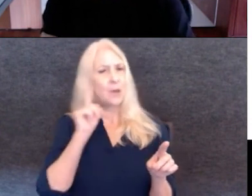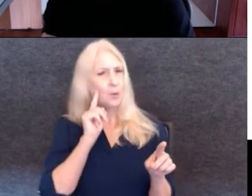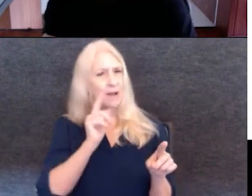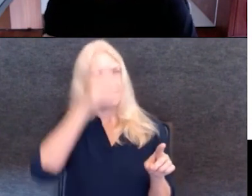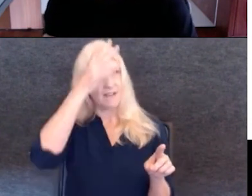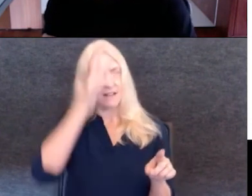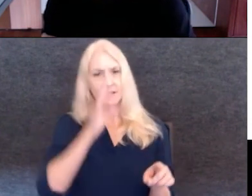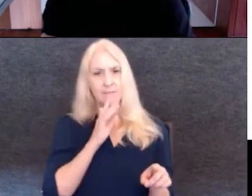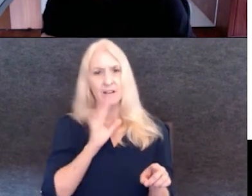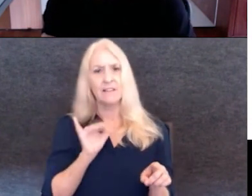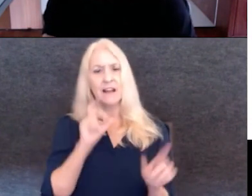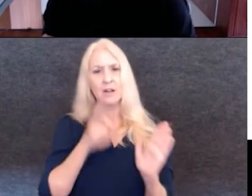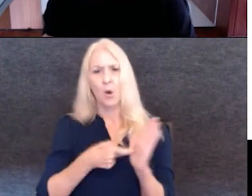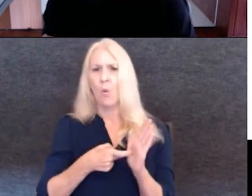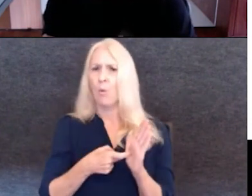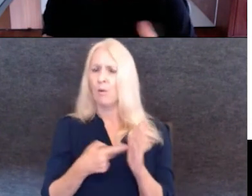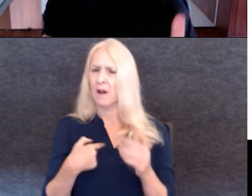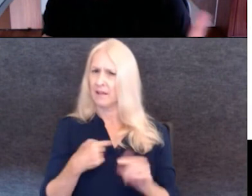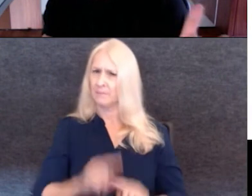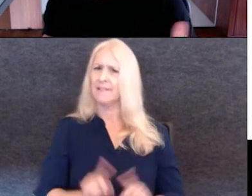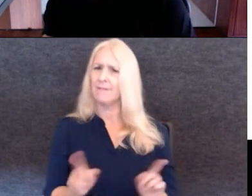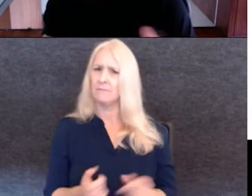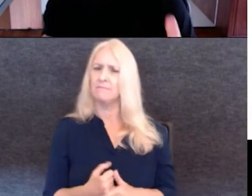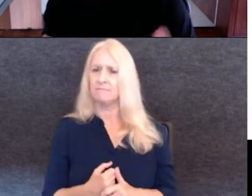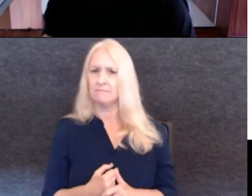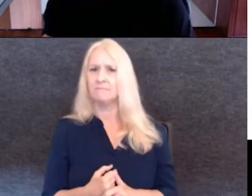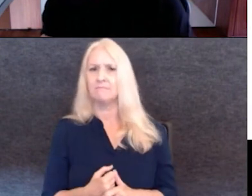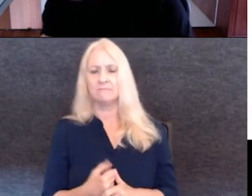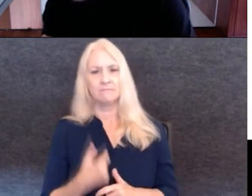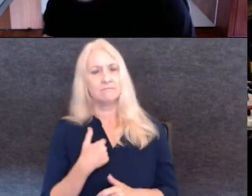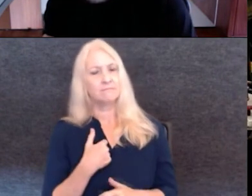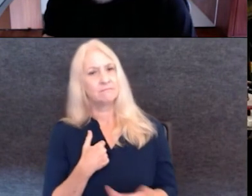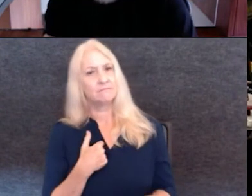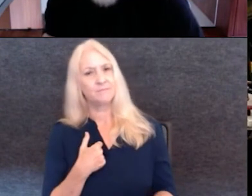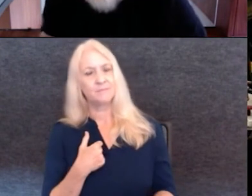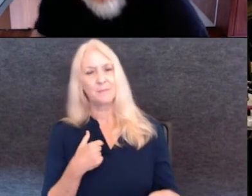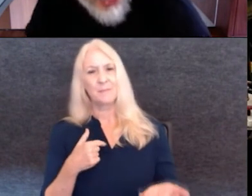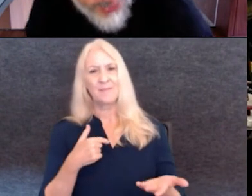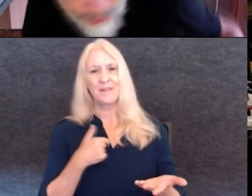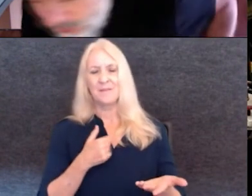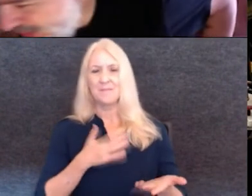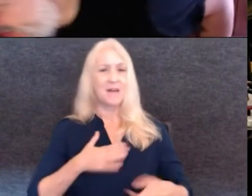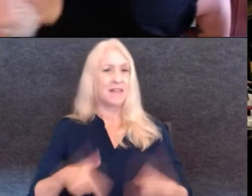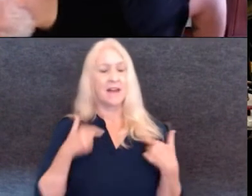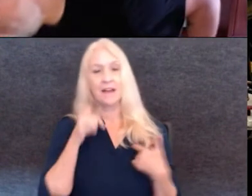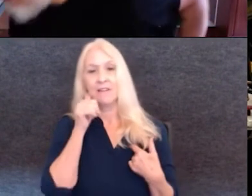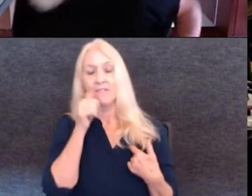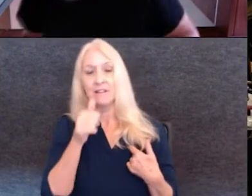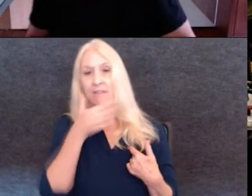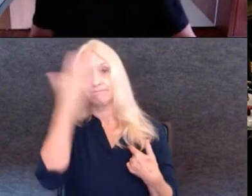I realized that there was something different. No, I was like living my life in everyday basis, not